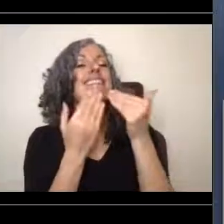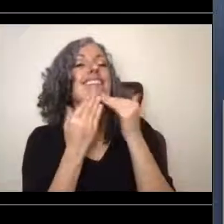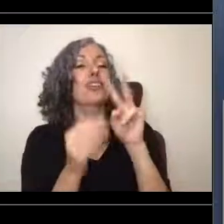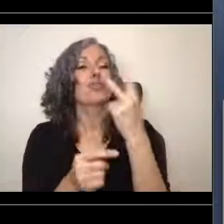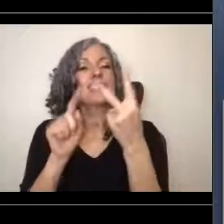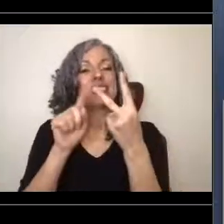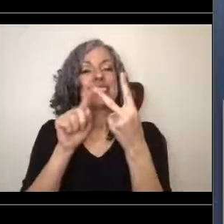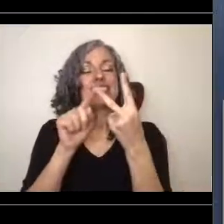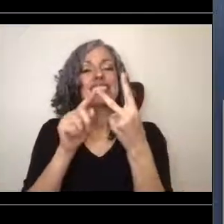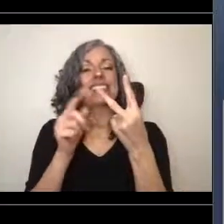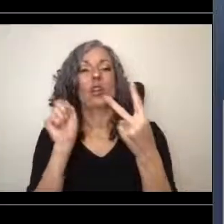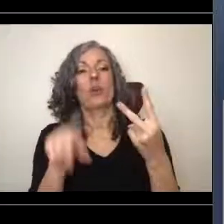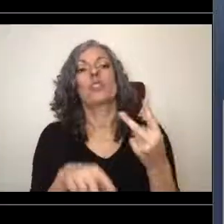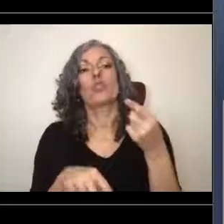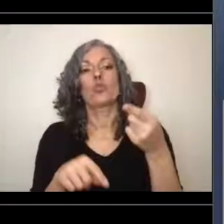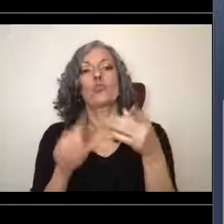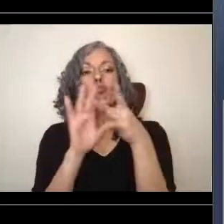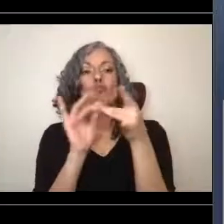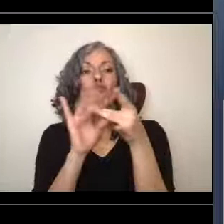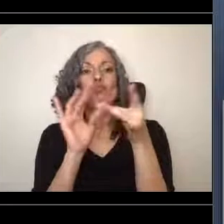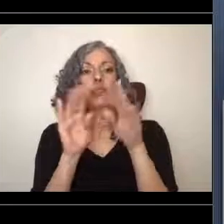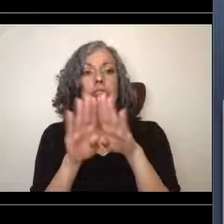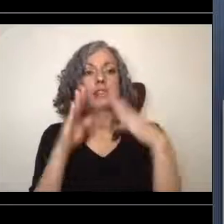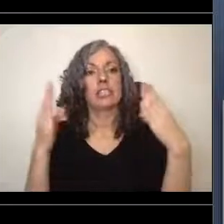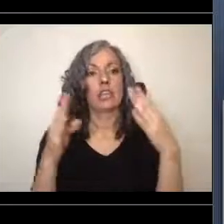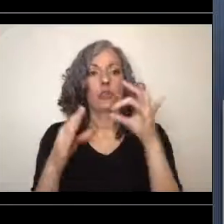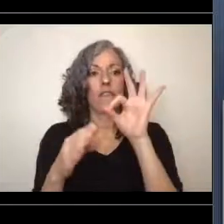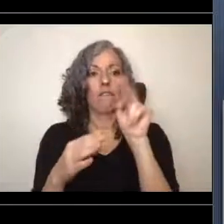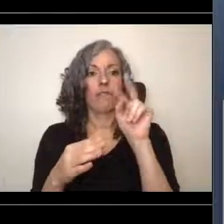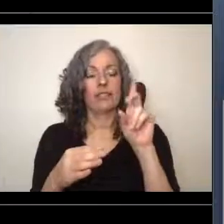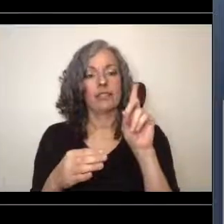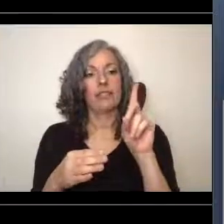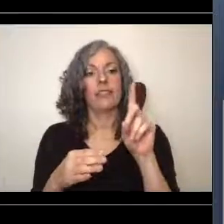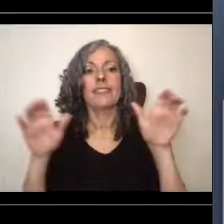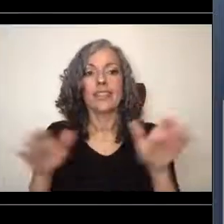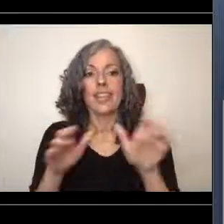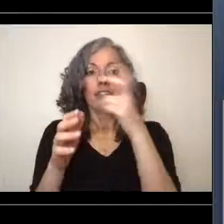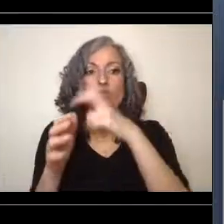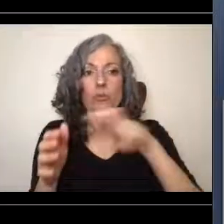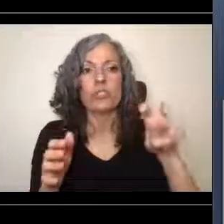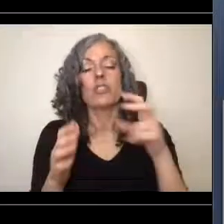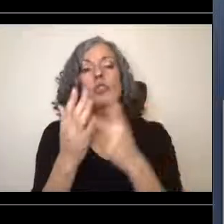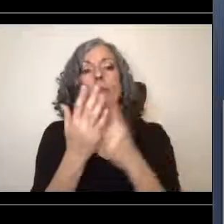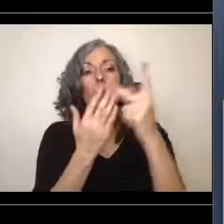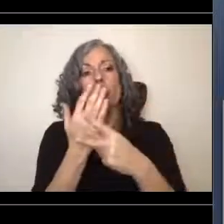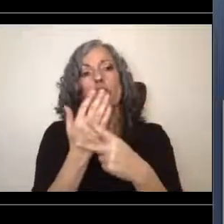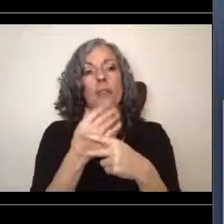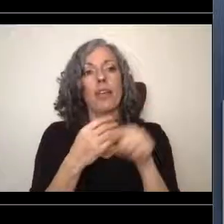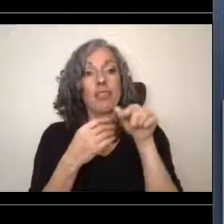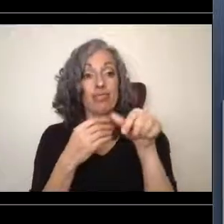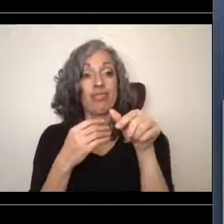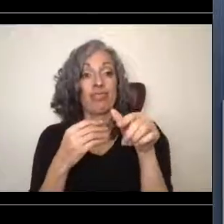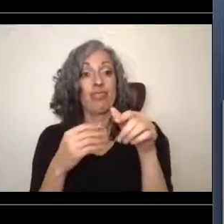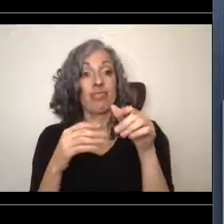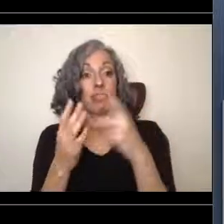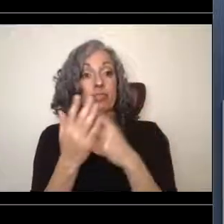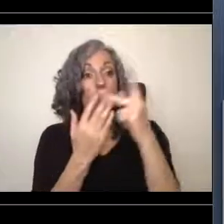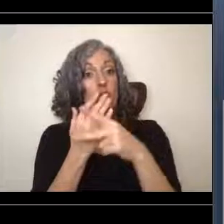question, you mentioned the general fund and the active transportation program. The Transit Intercity Rail Capital Program